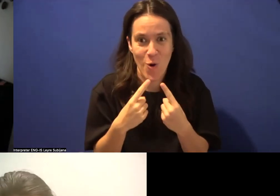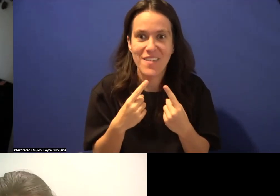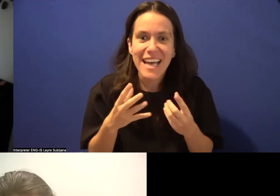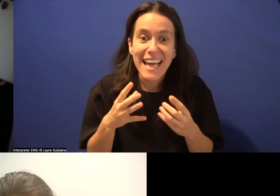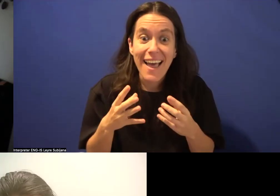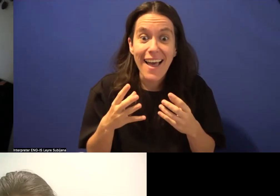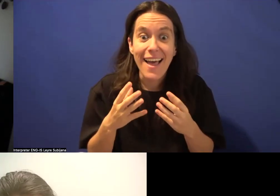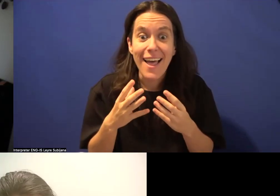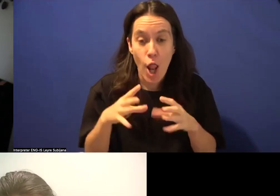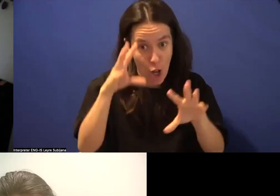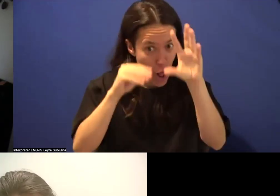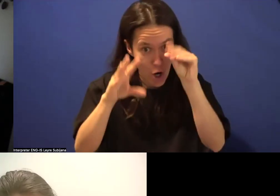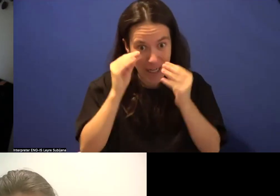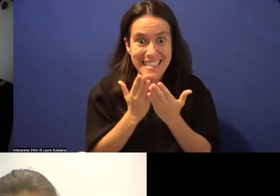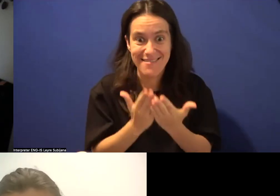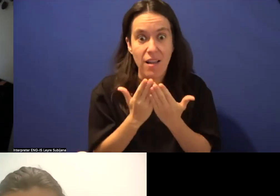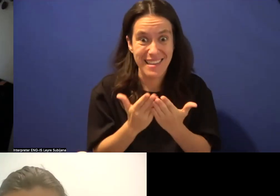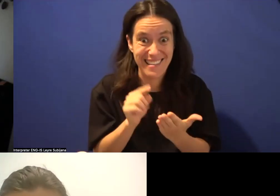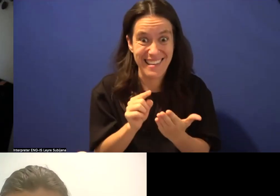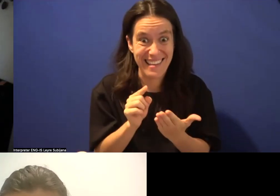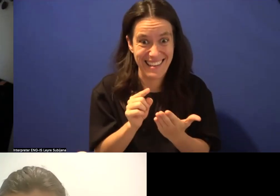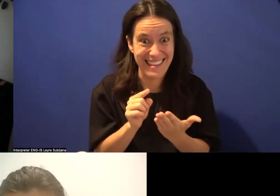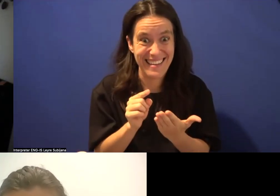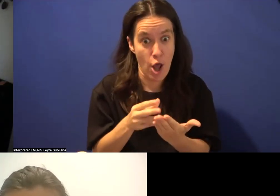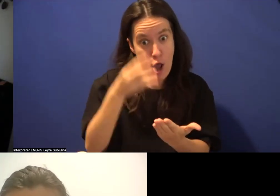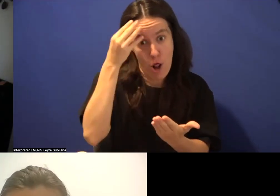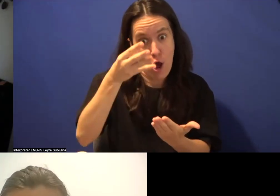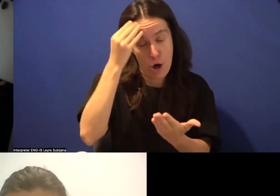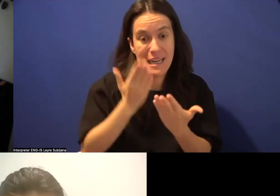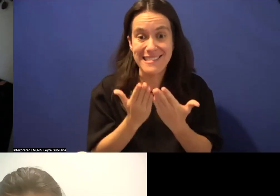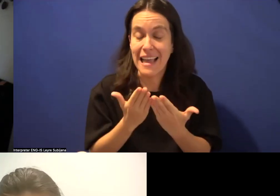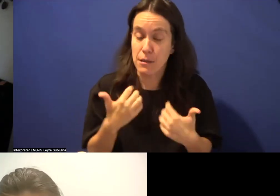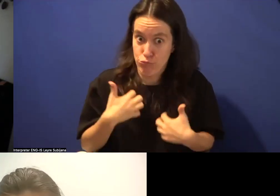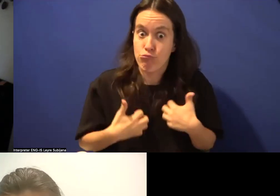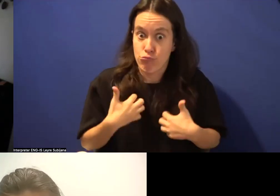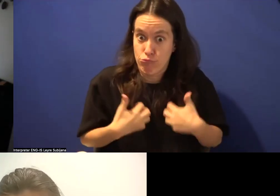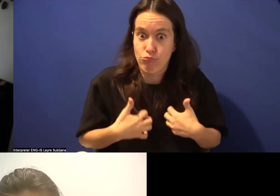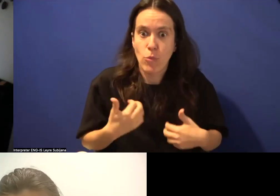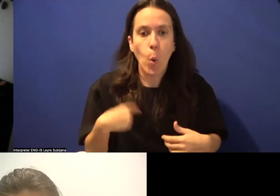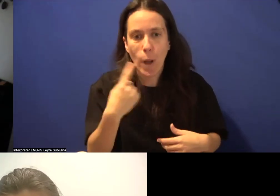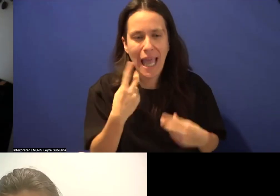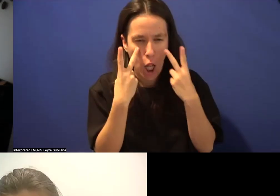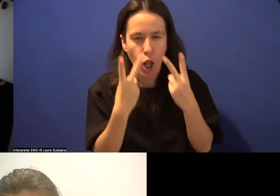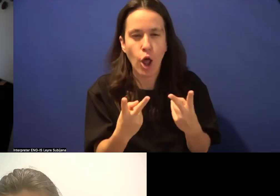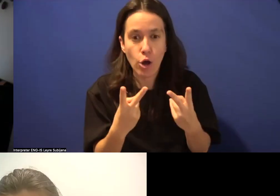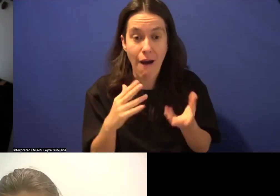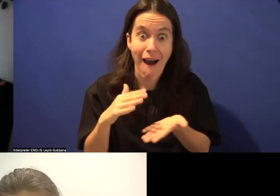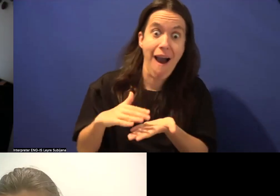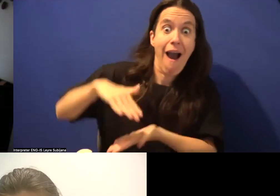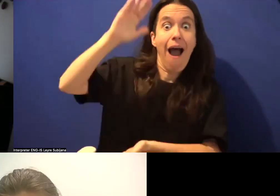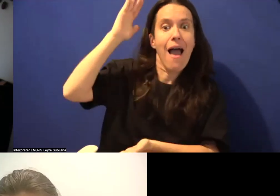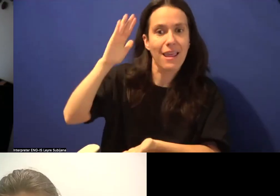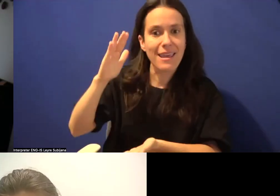we've done. And if we looked at sort of highly iconic signs, which were